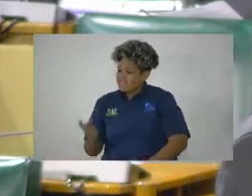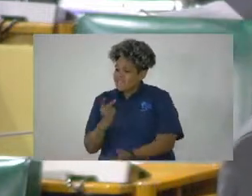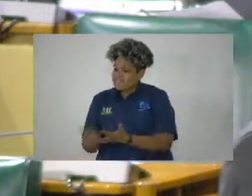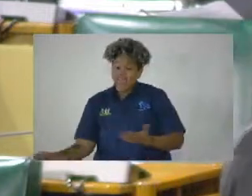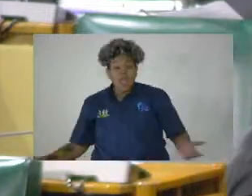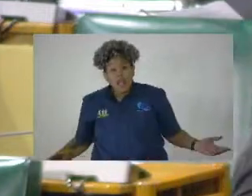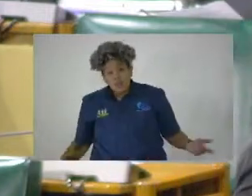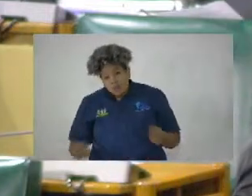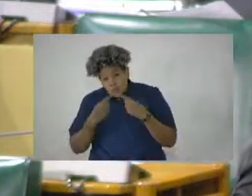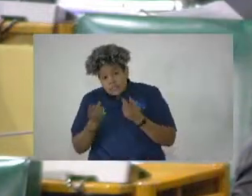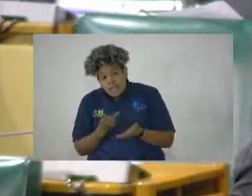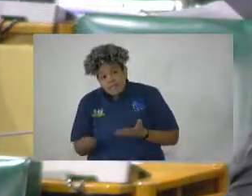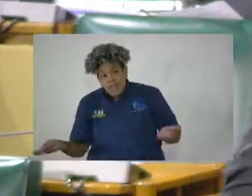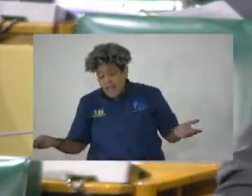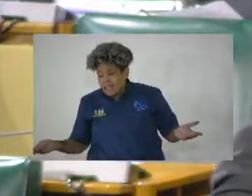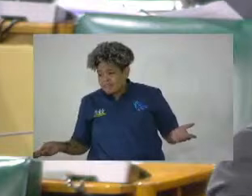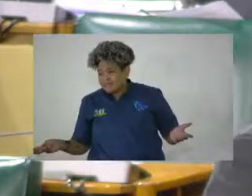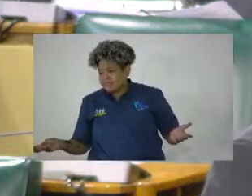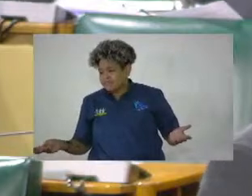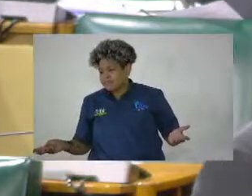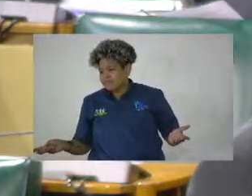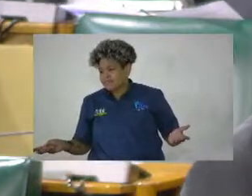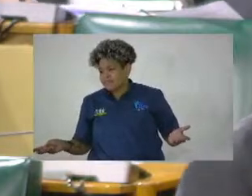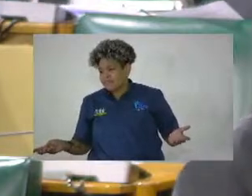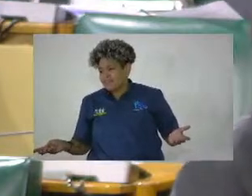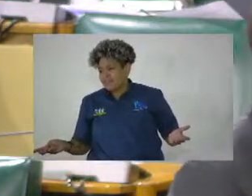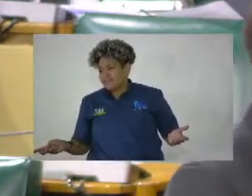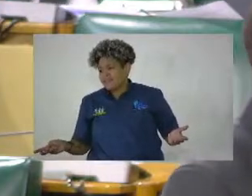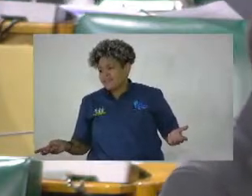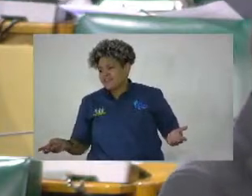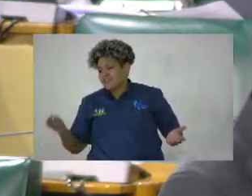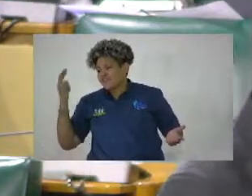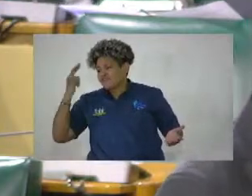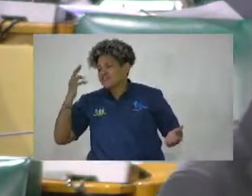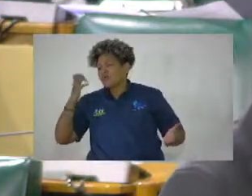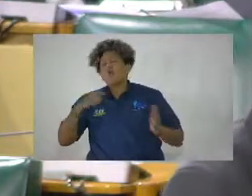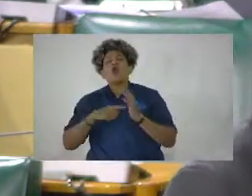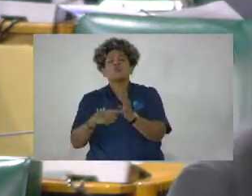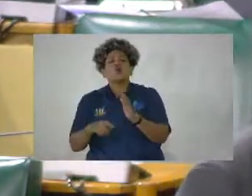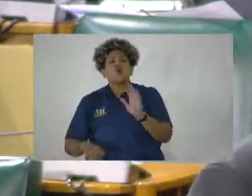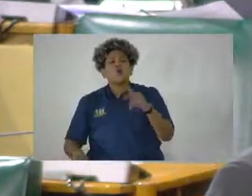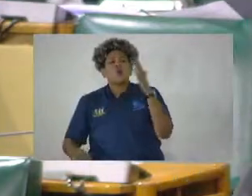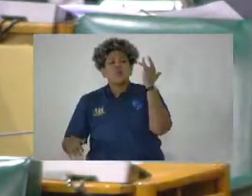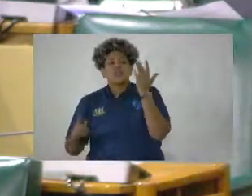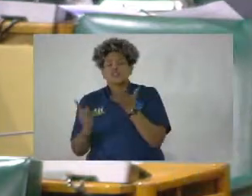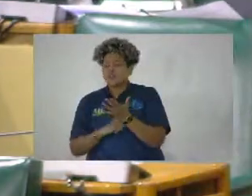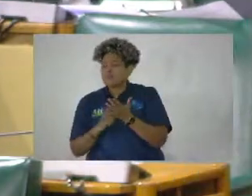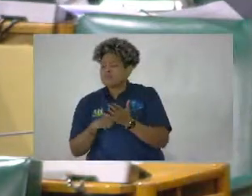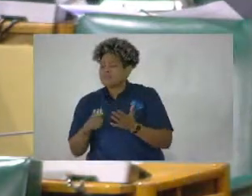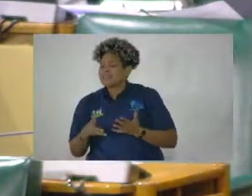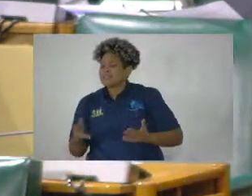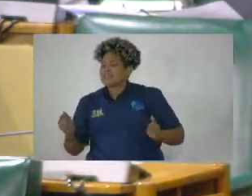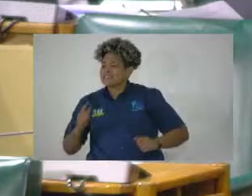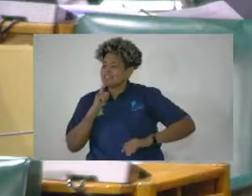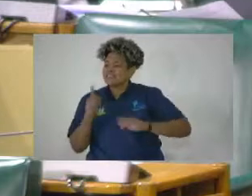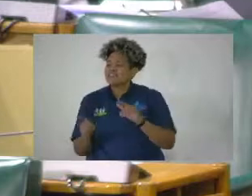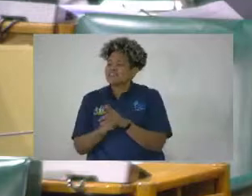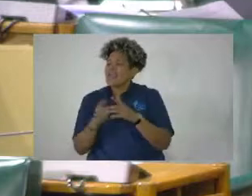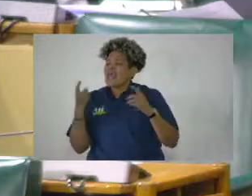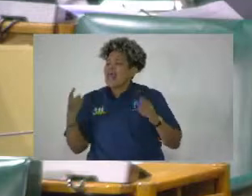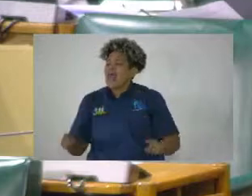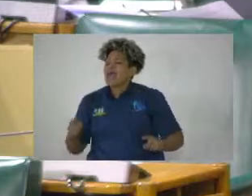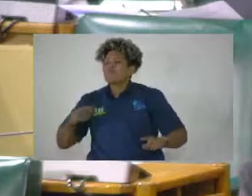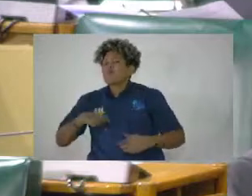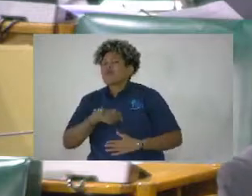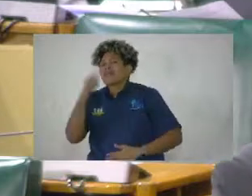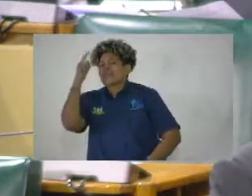Okay? Now, the reason I want to highlight this, because sometimes these things happen and we